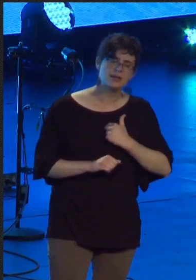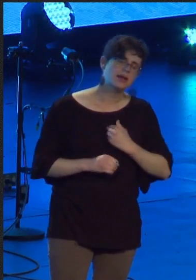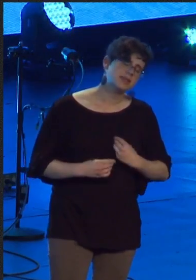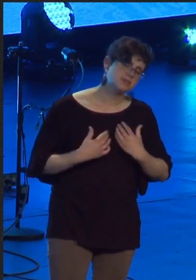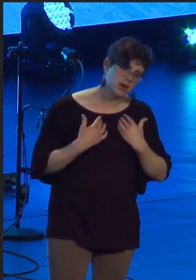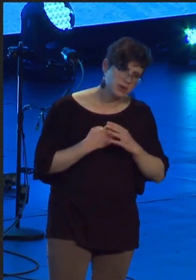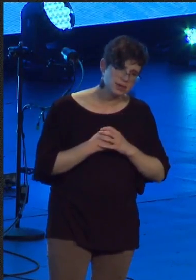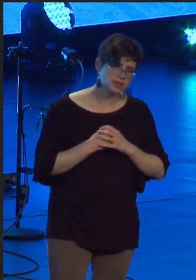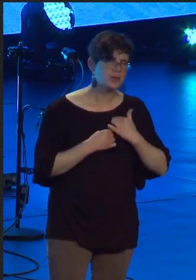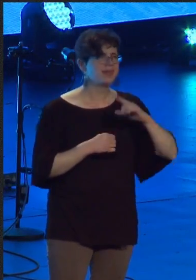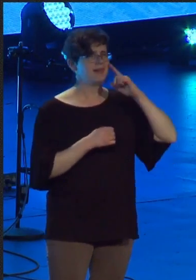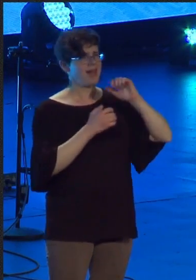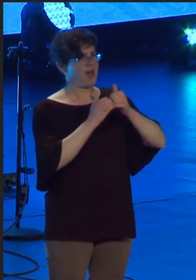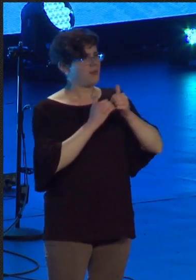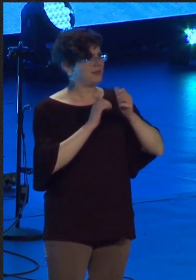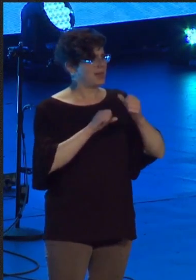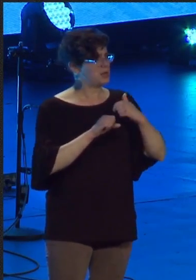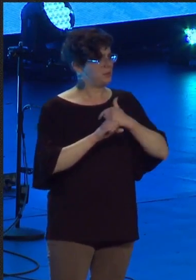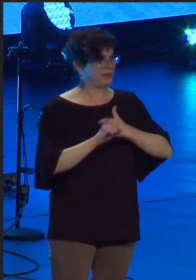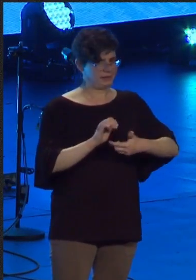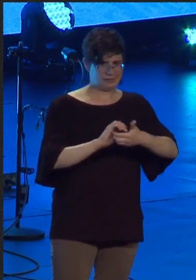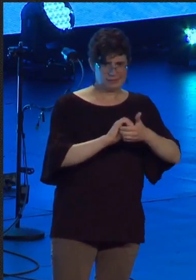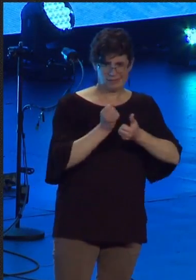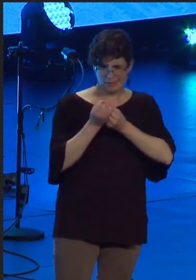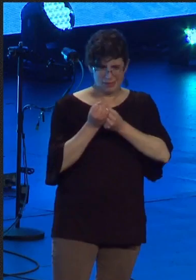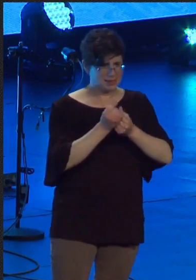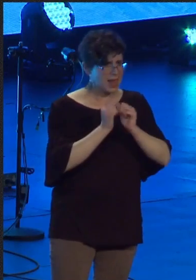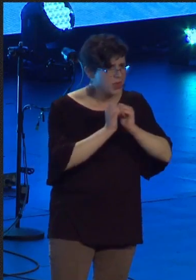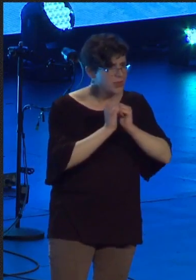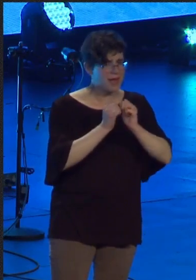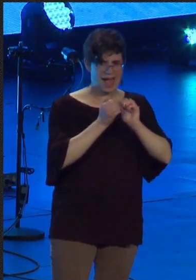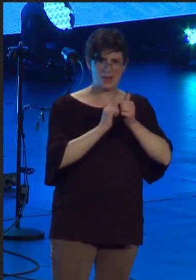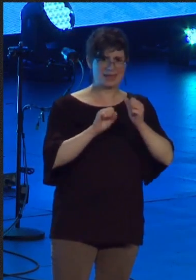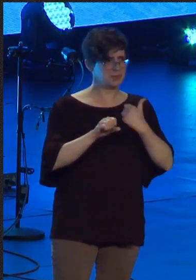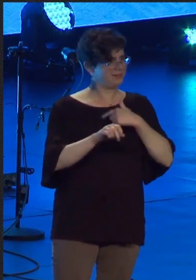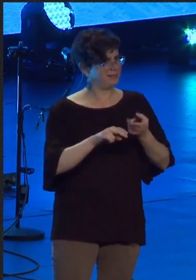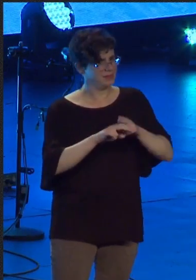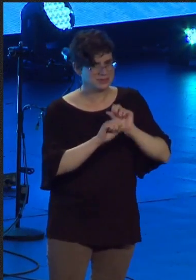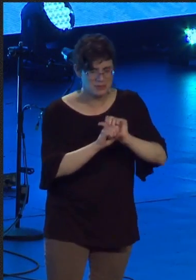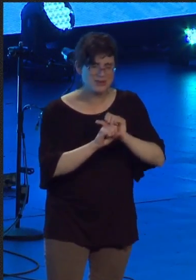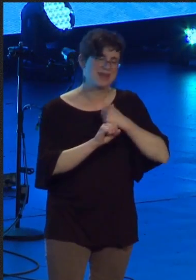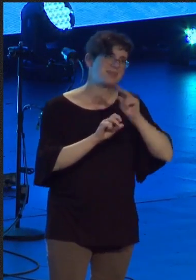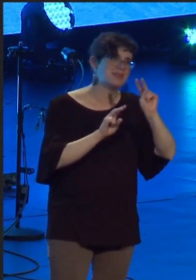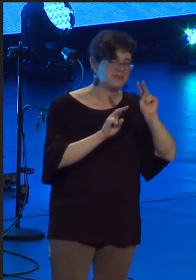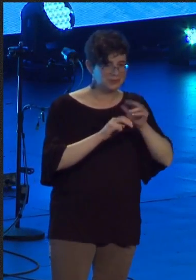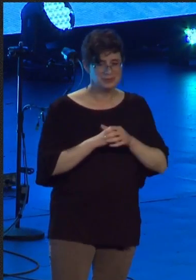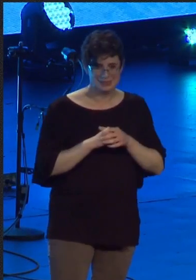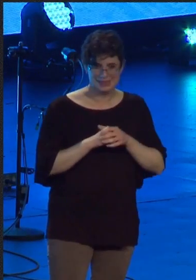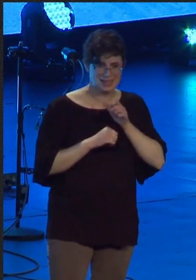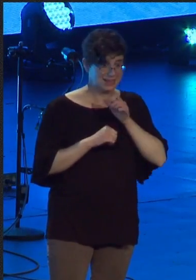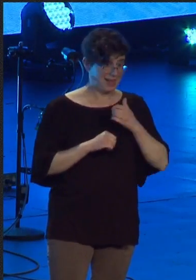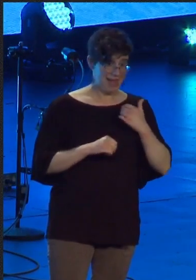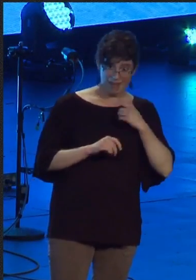we build together this church? How could we add and build onto that church? I'm curious to see what's God got. And I realize I don't have all